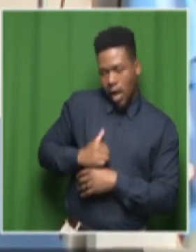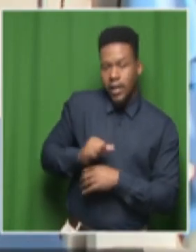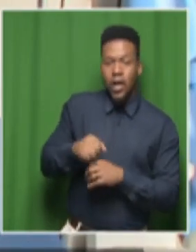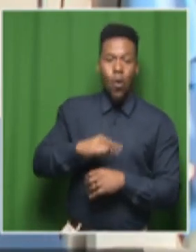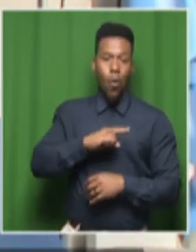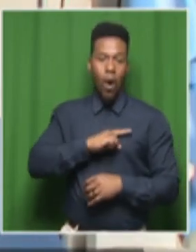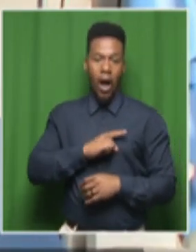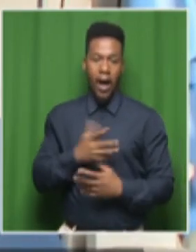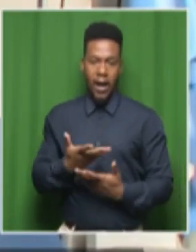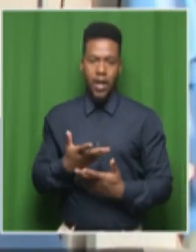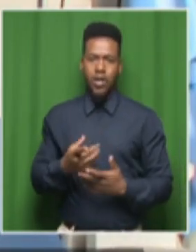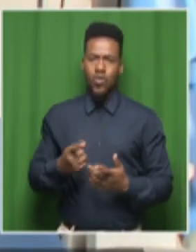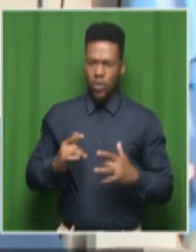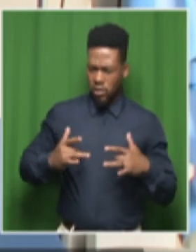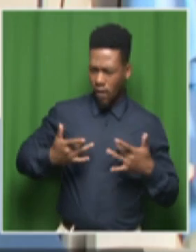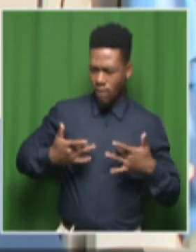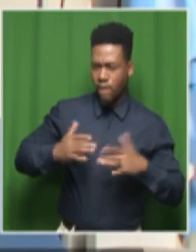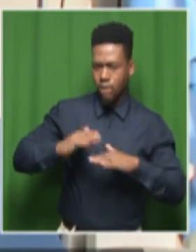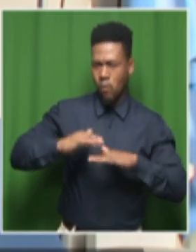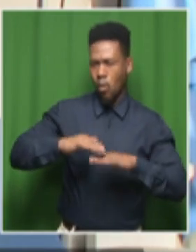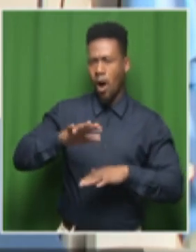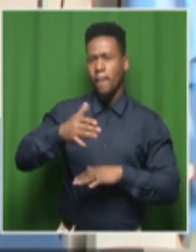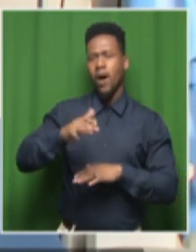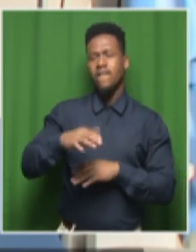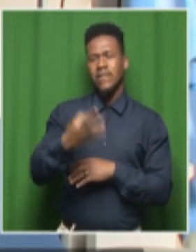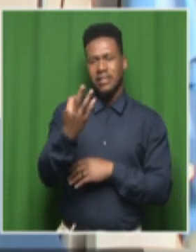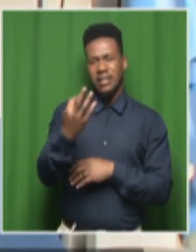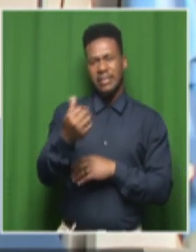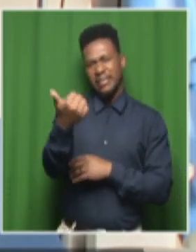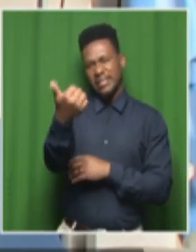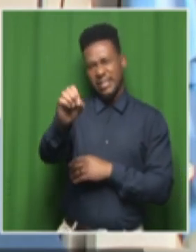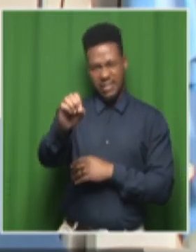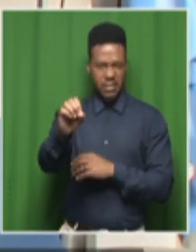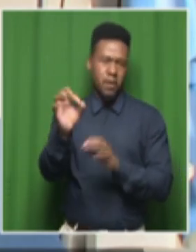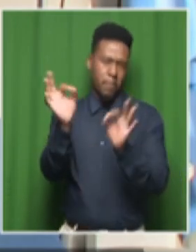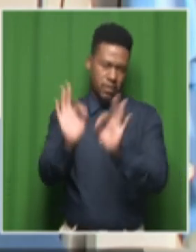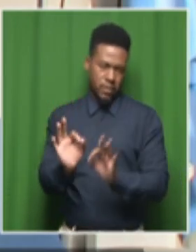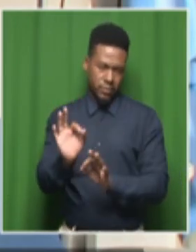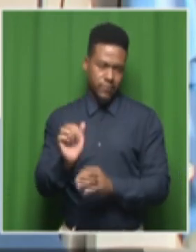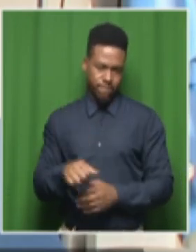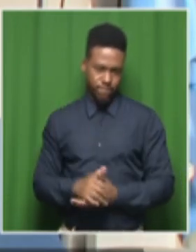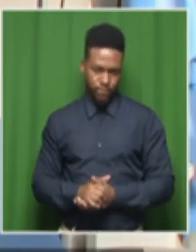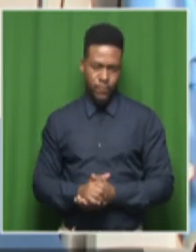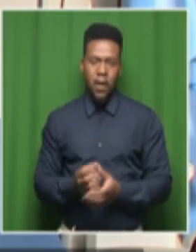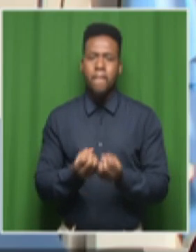overall survival is more than 60%. So there are many, many reasons why we